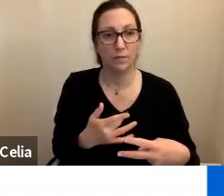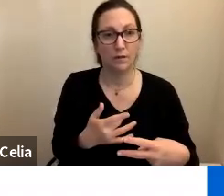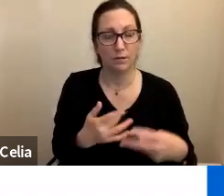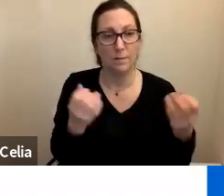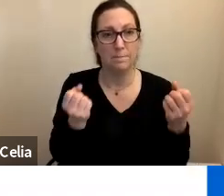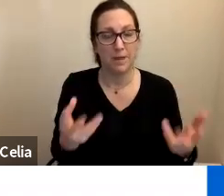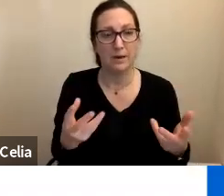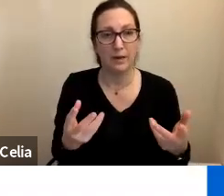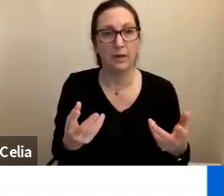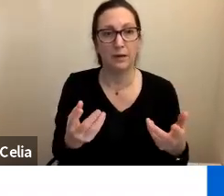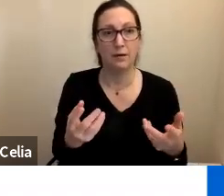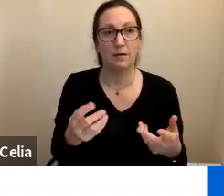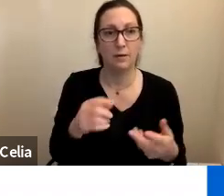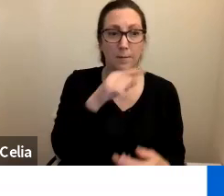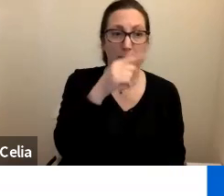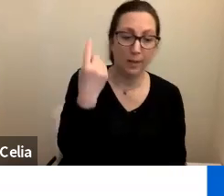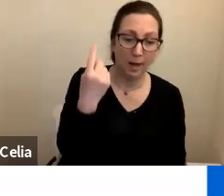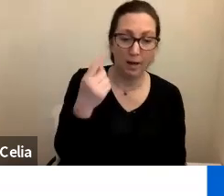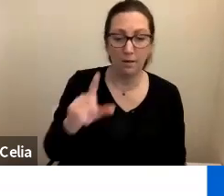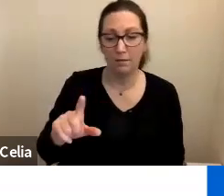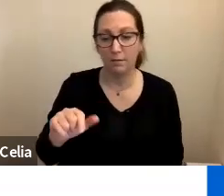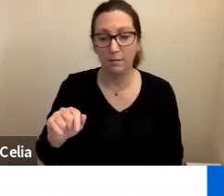many Black and Latino families